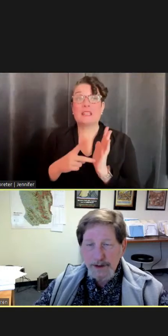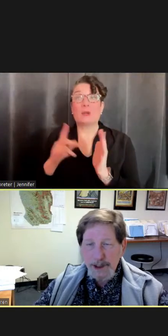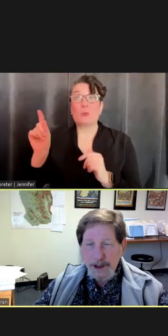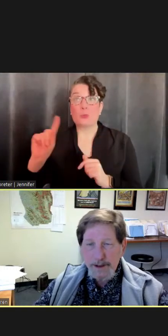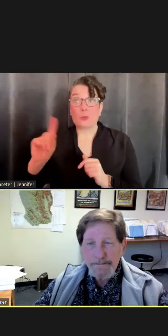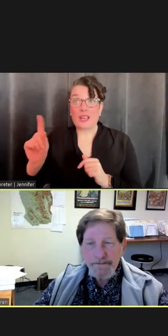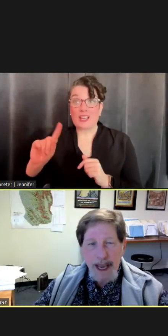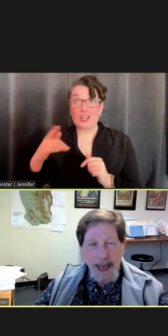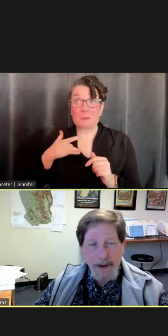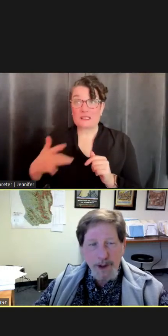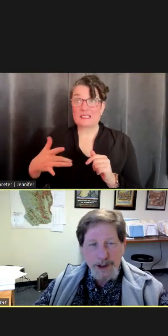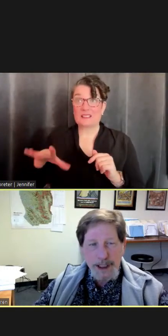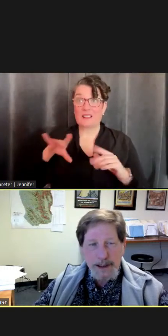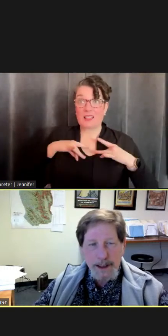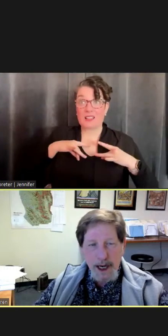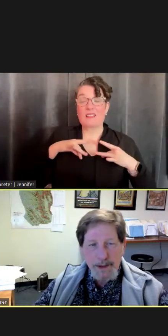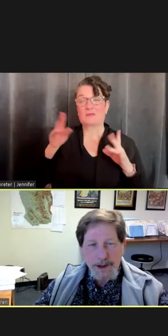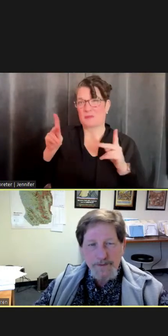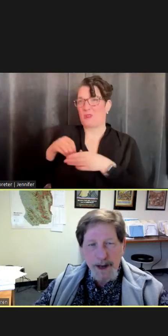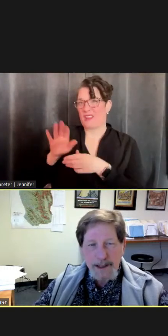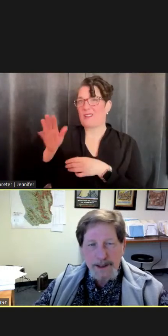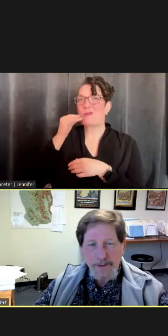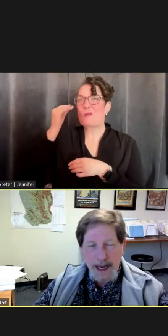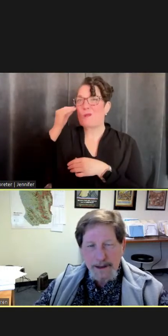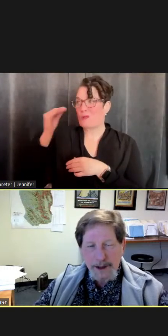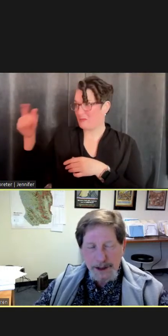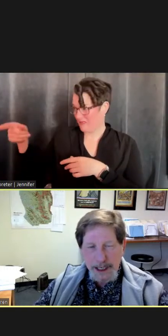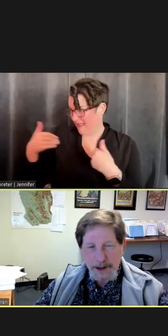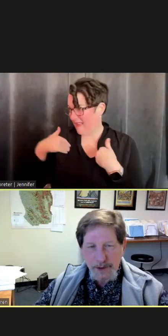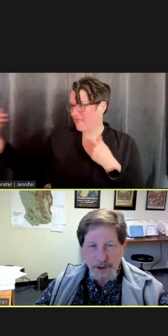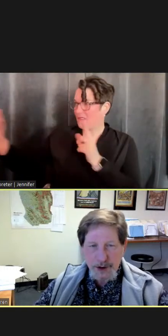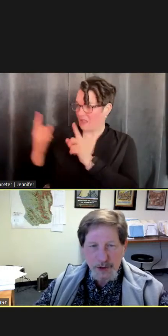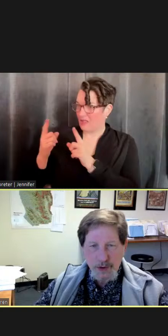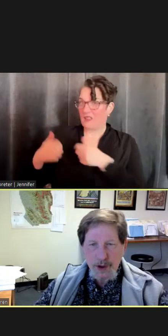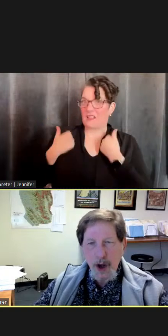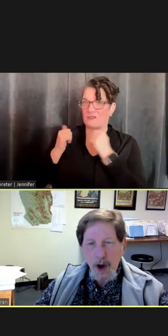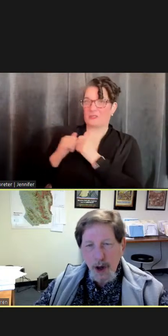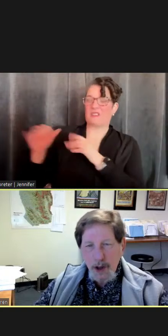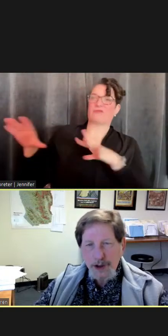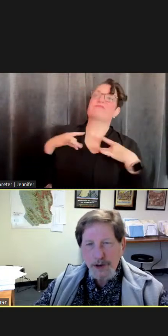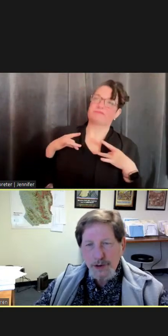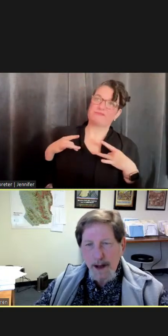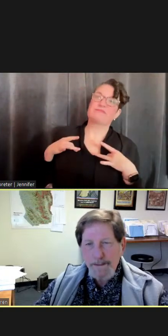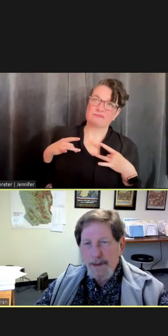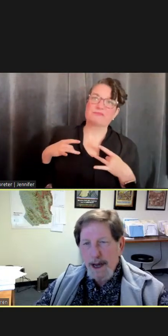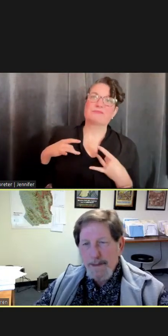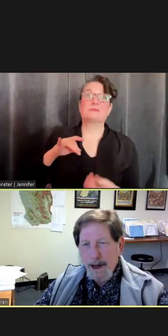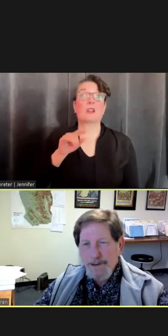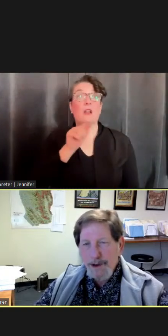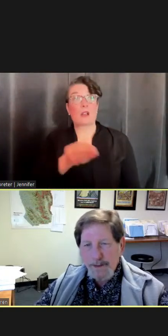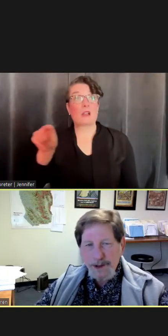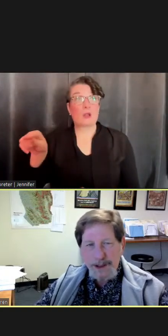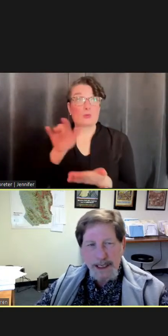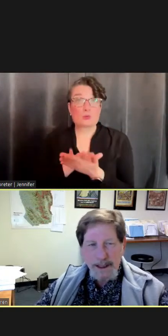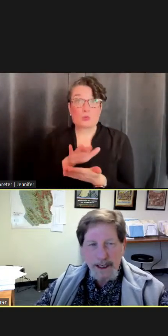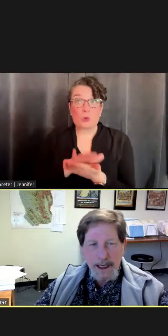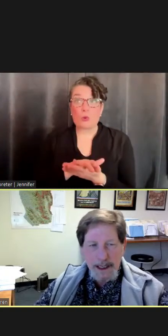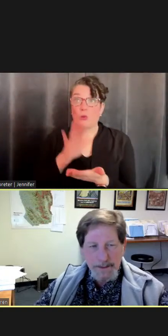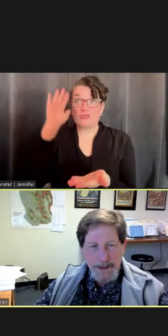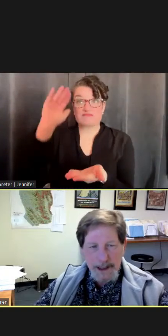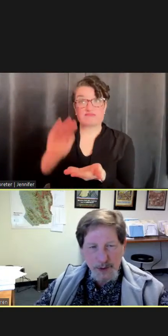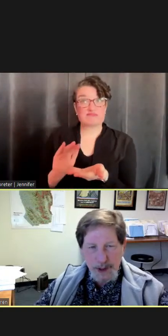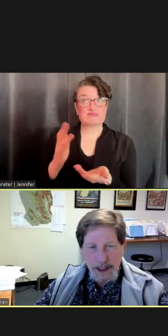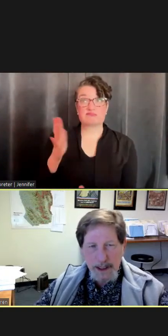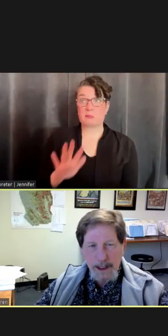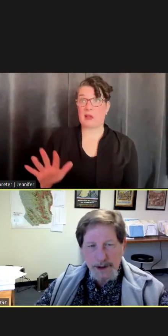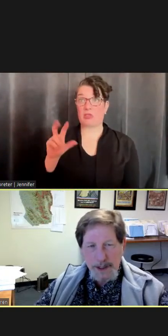household transmission, and we're seeing the numbers of positive antigen tests through the schools also dropping by about 30% in